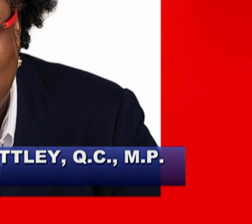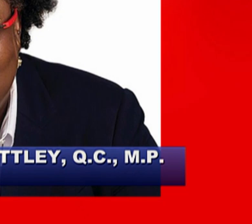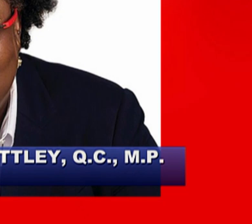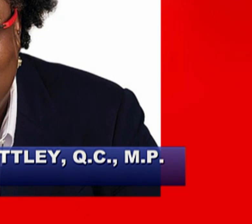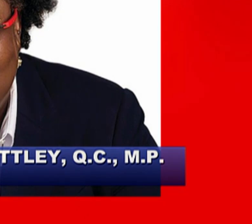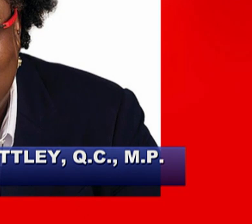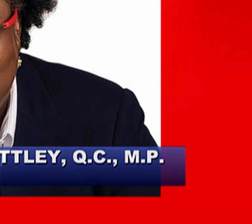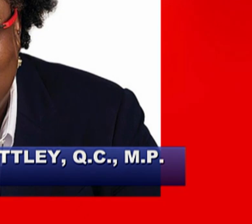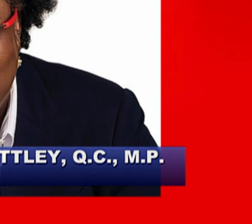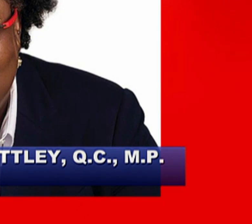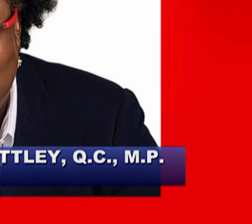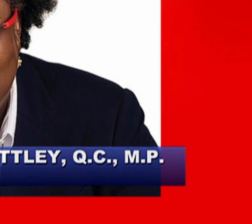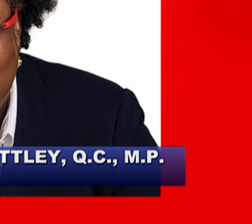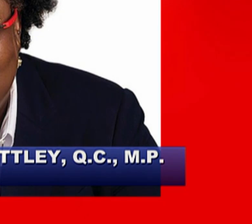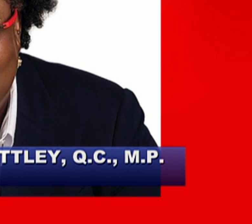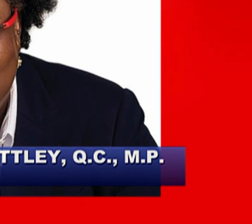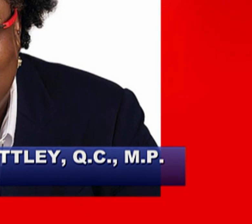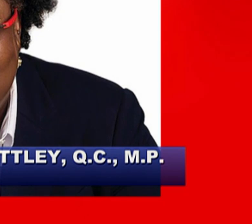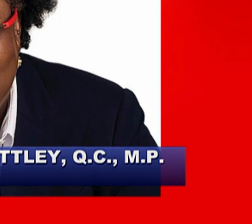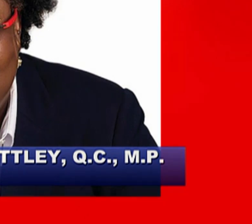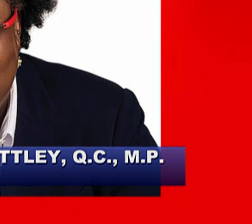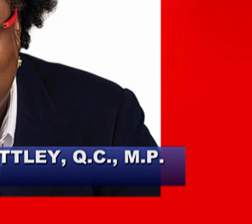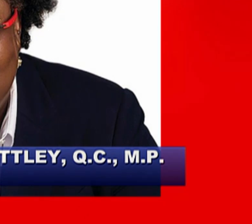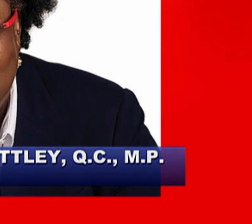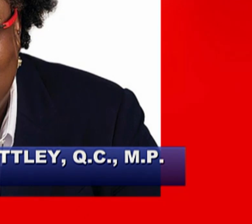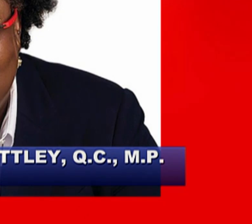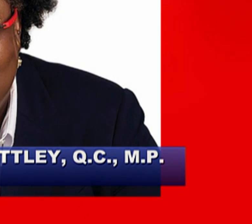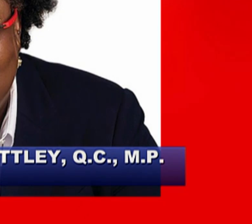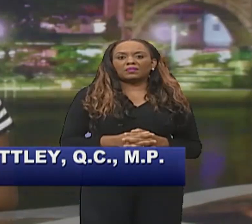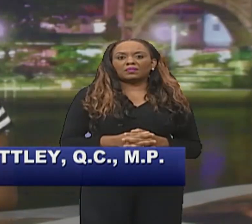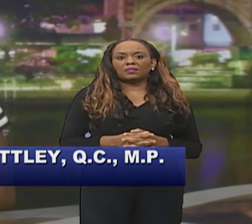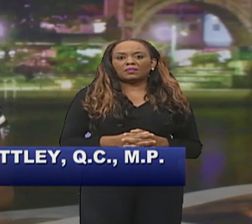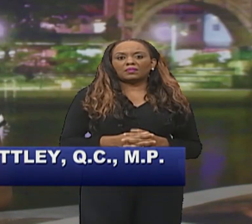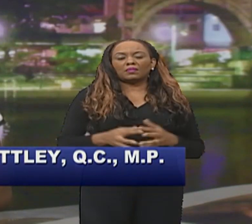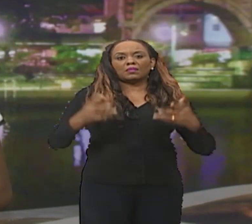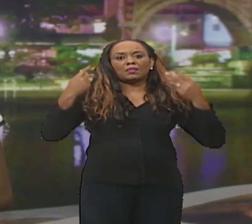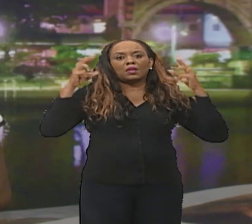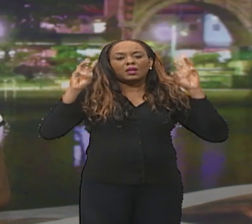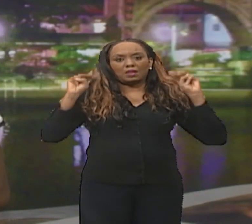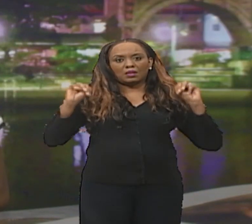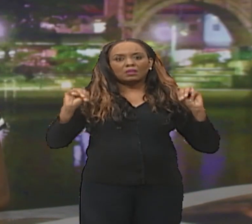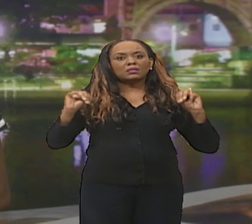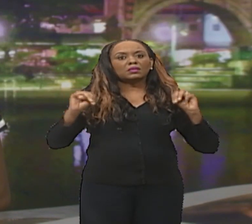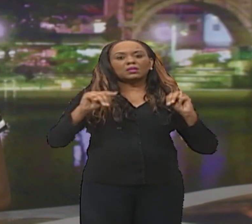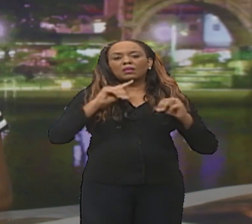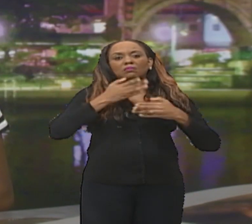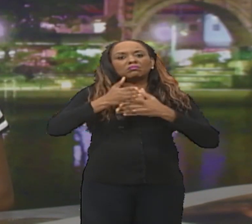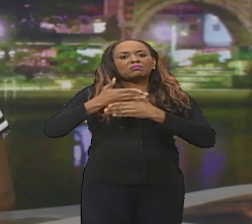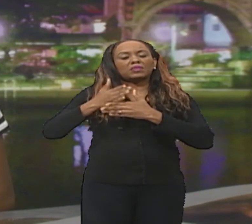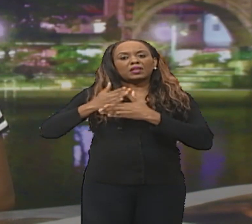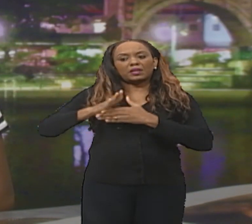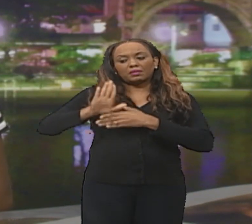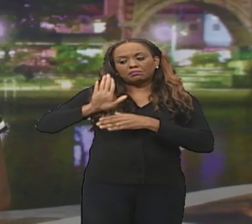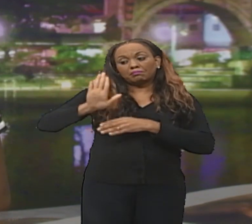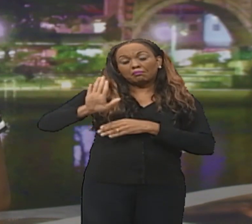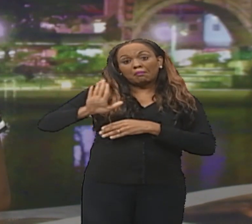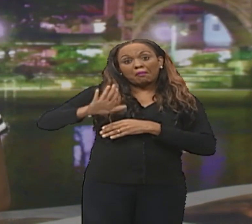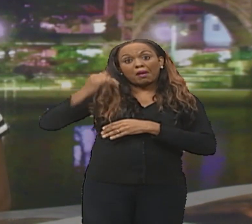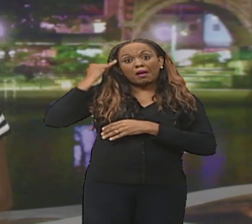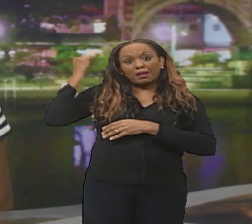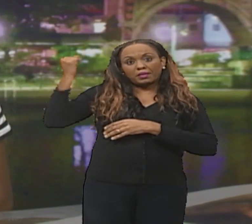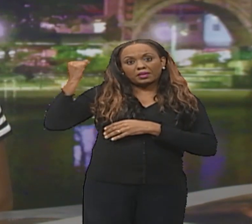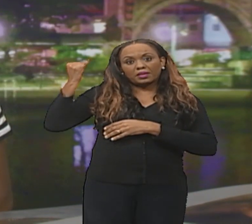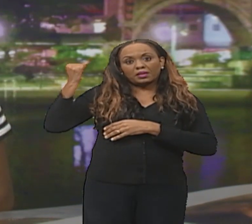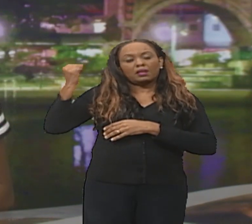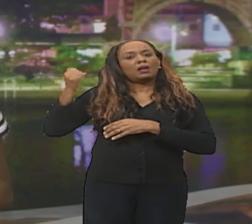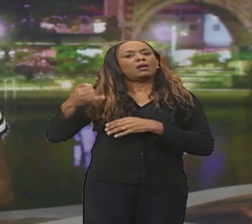never be able to make the ground that we need to make. And the Prime Minister also shared her view on what is required to allow